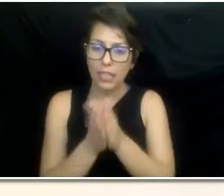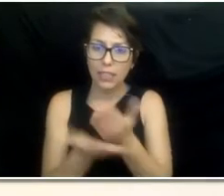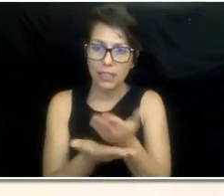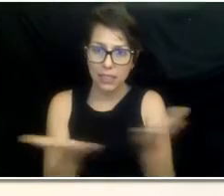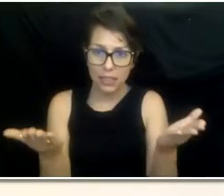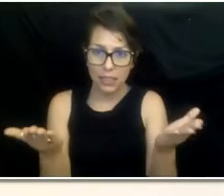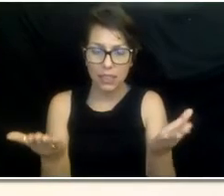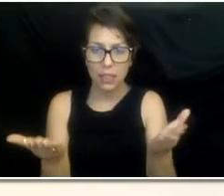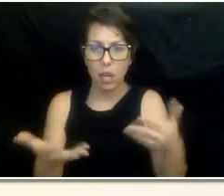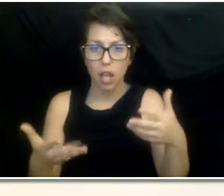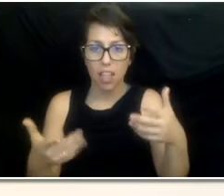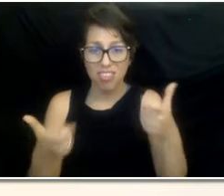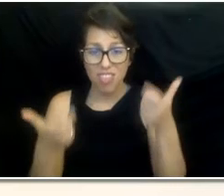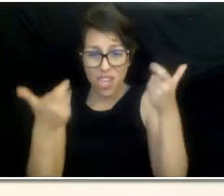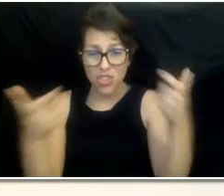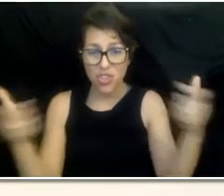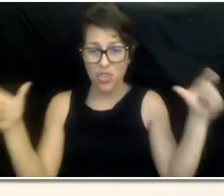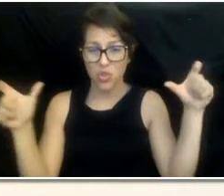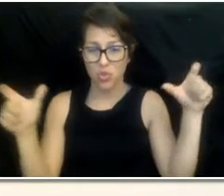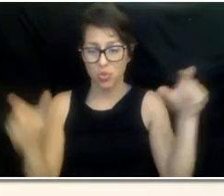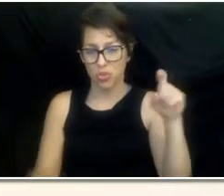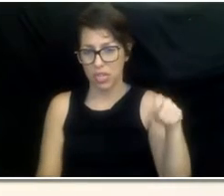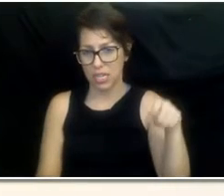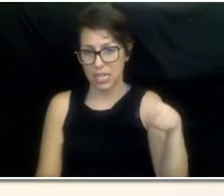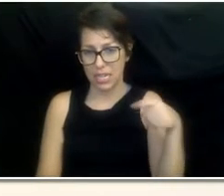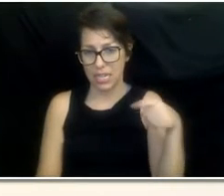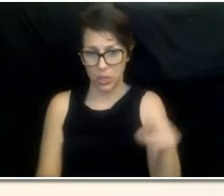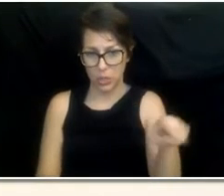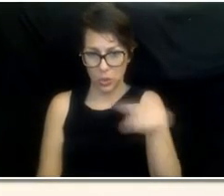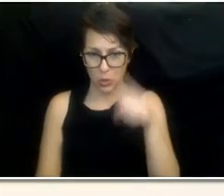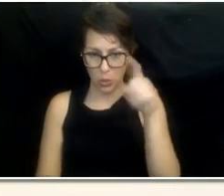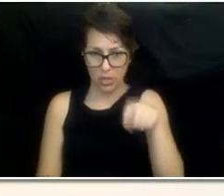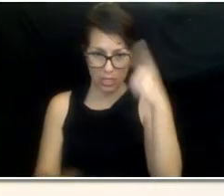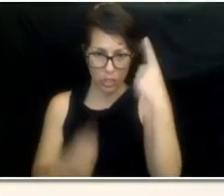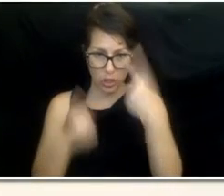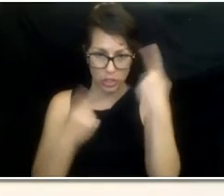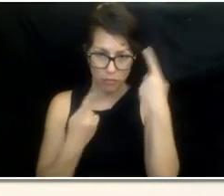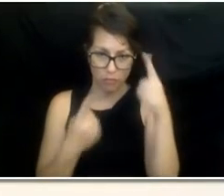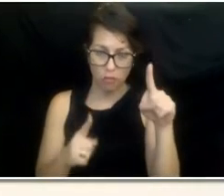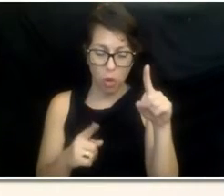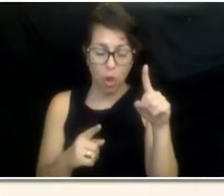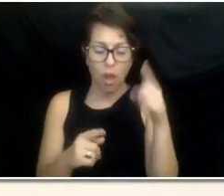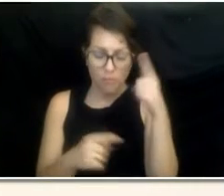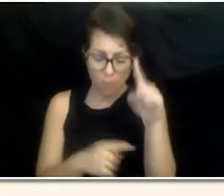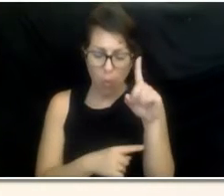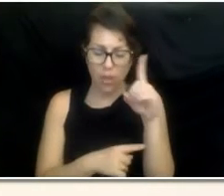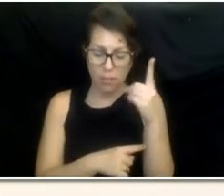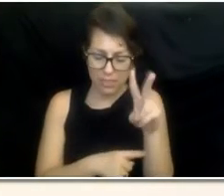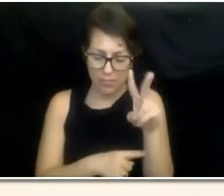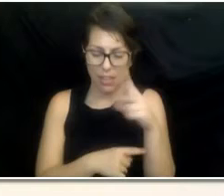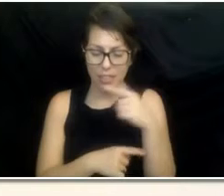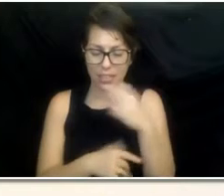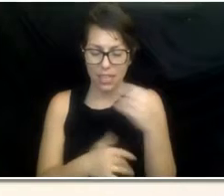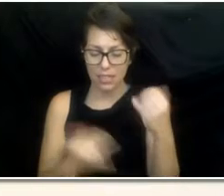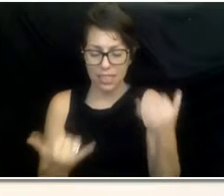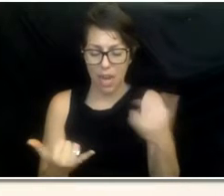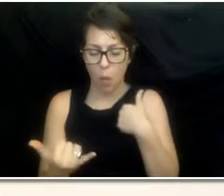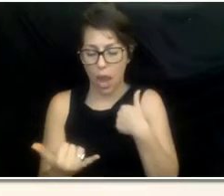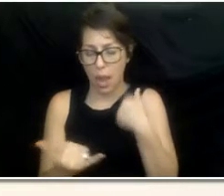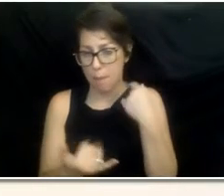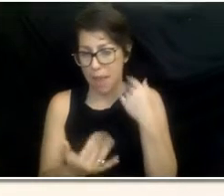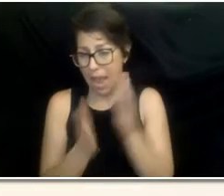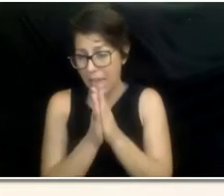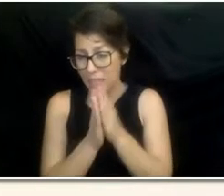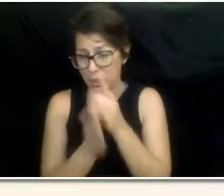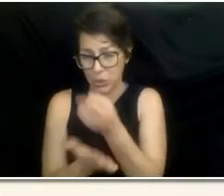you have the ability to support us to make sure that cuts are not made to discretionary funding and so that e because Cuts like that would